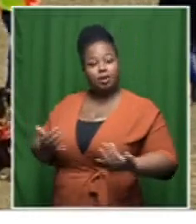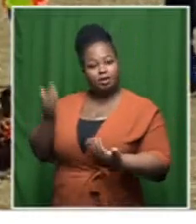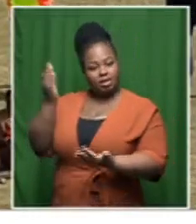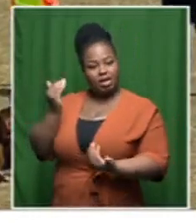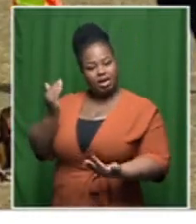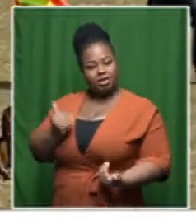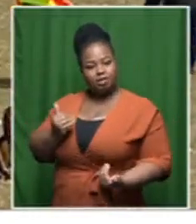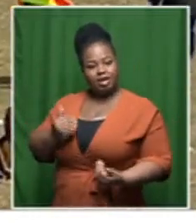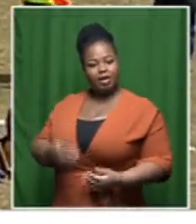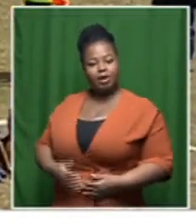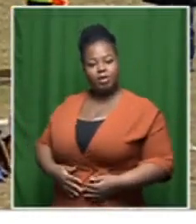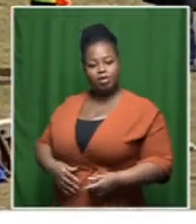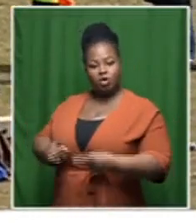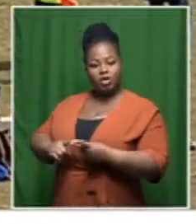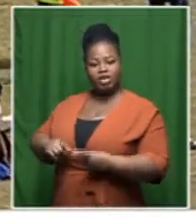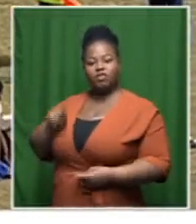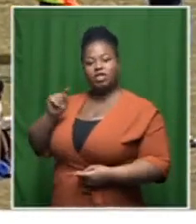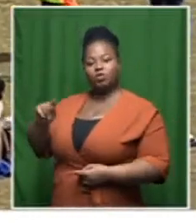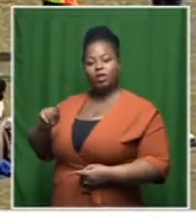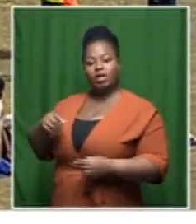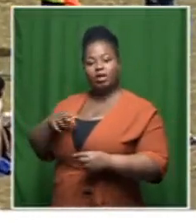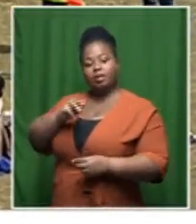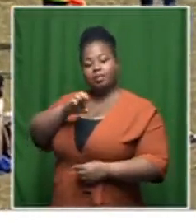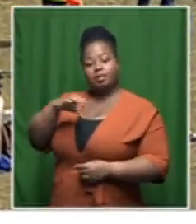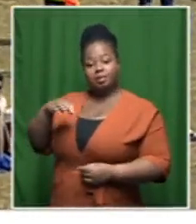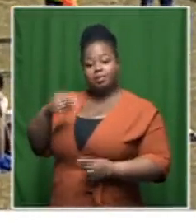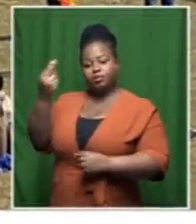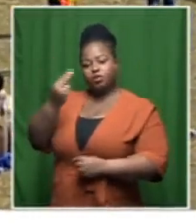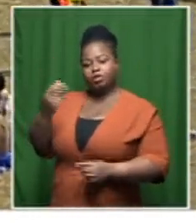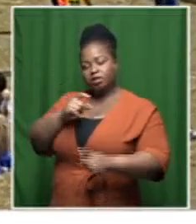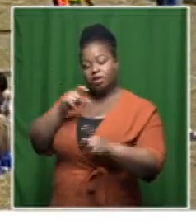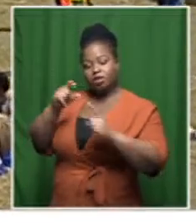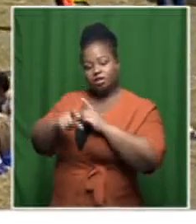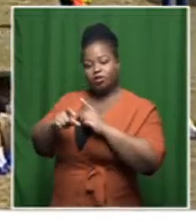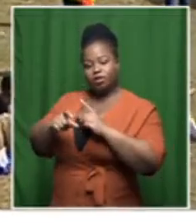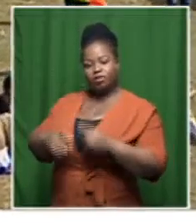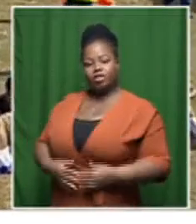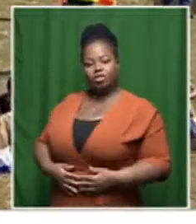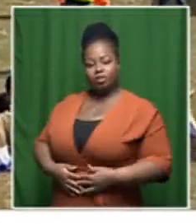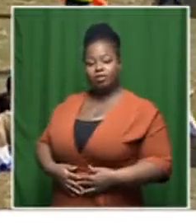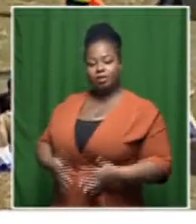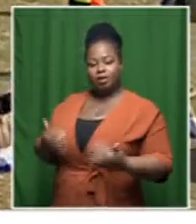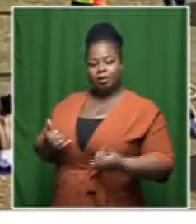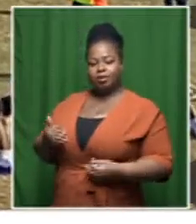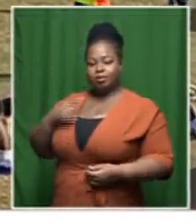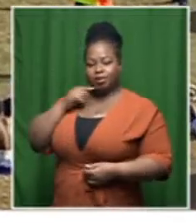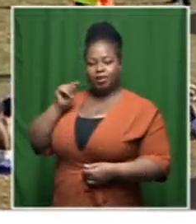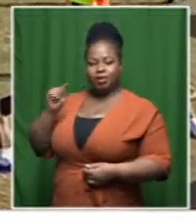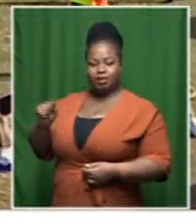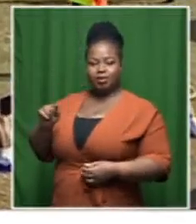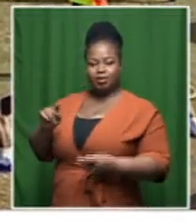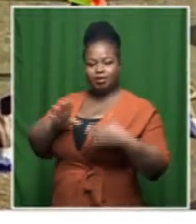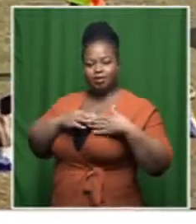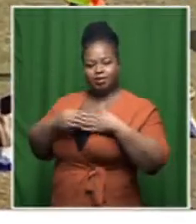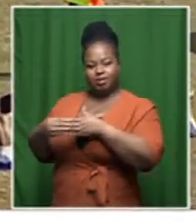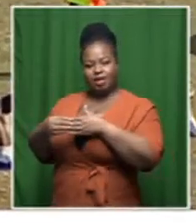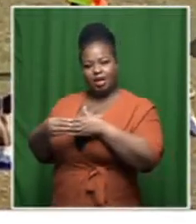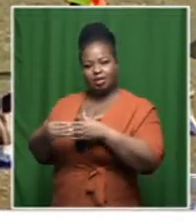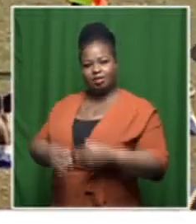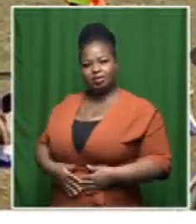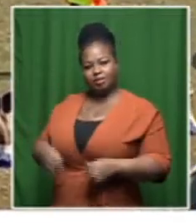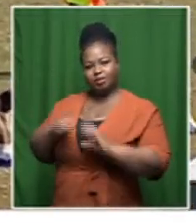people like the MEC for Arts and Culture, the new MEC, who is now the custodian and who is leading the